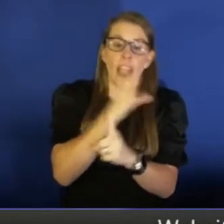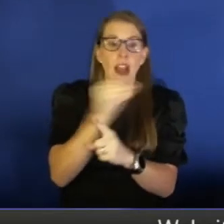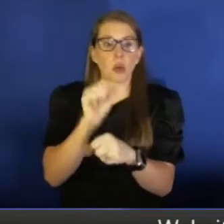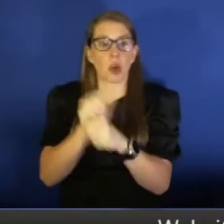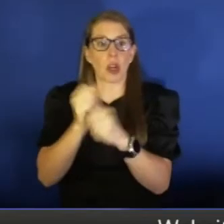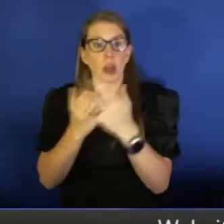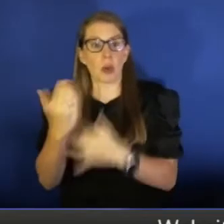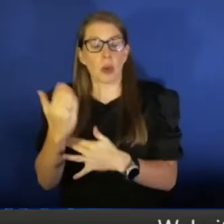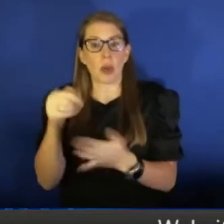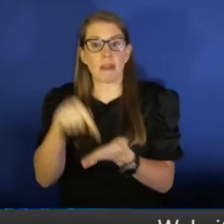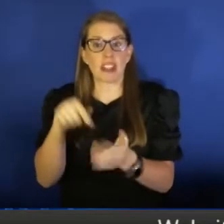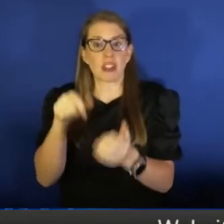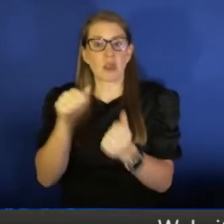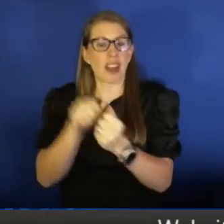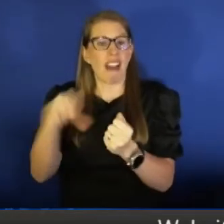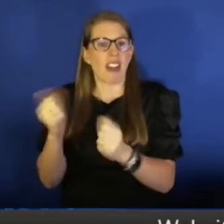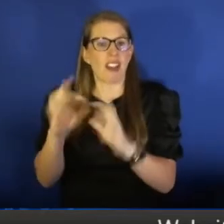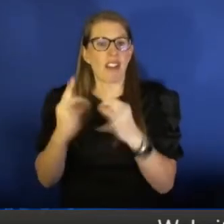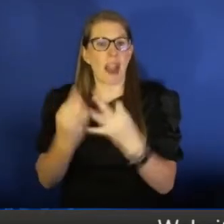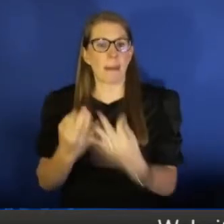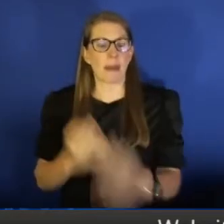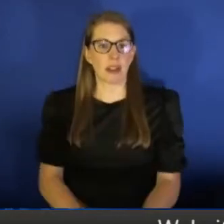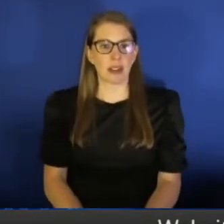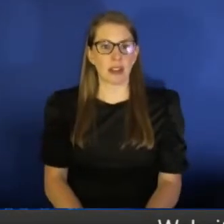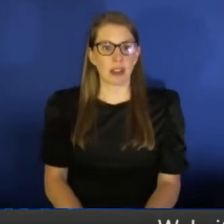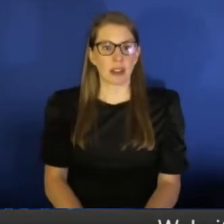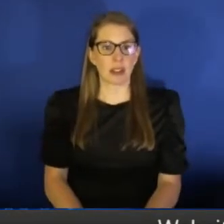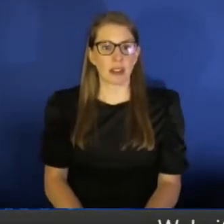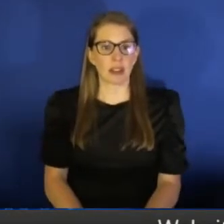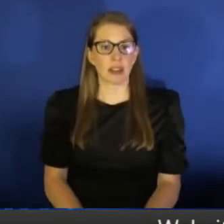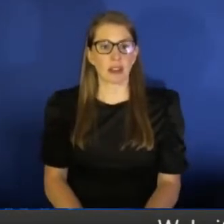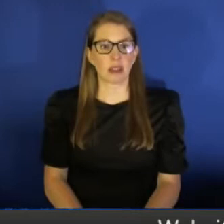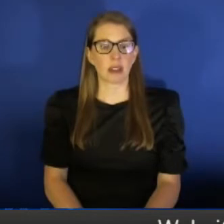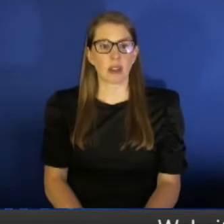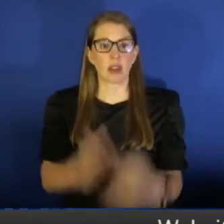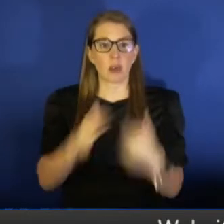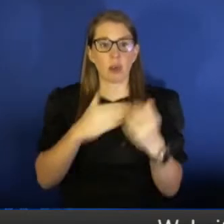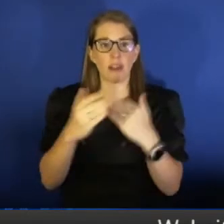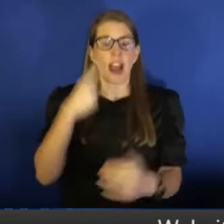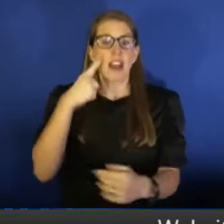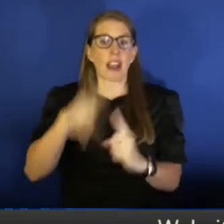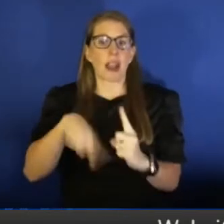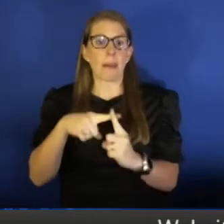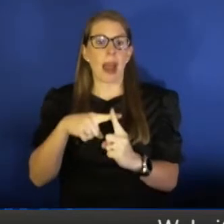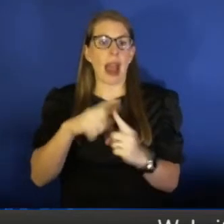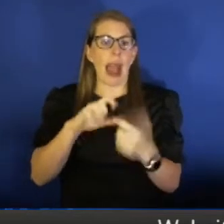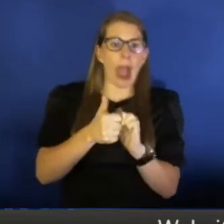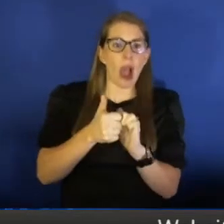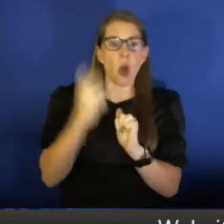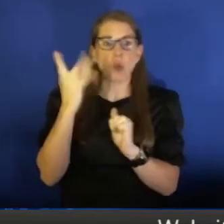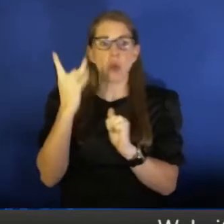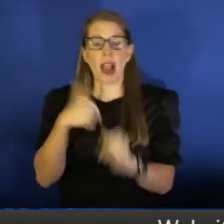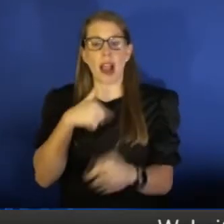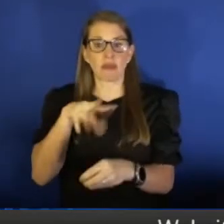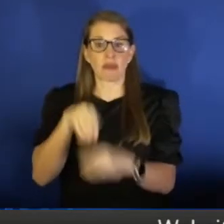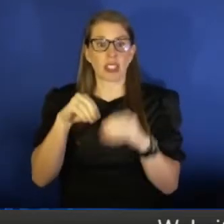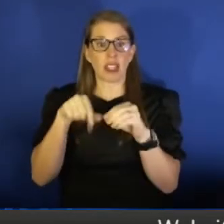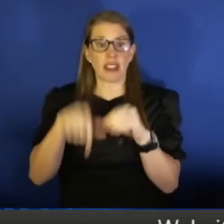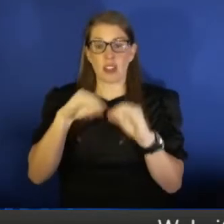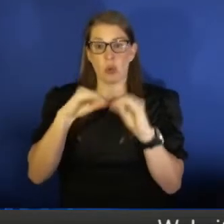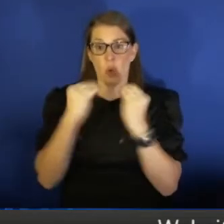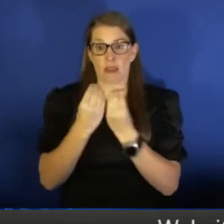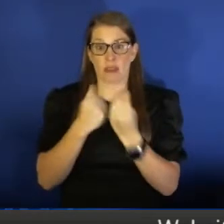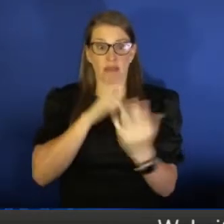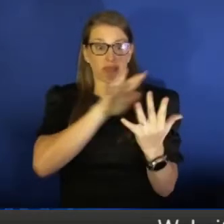and families? So I think whenever I think about how and why I've been involved in the organization, I did a lot of outreach when I